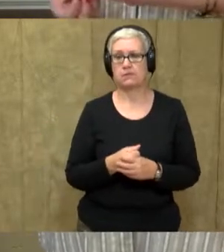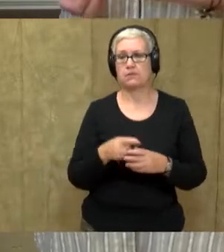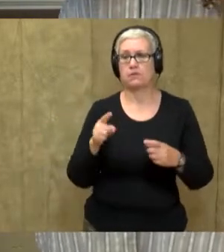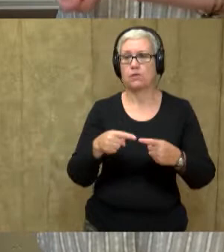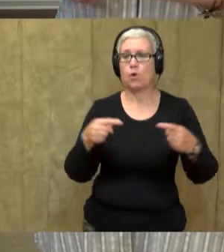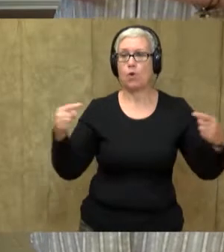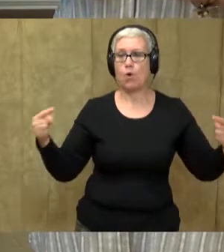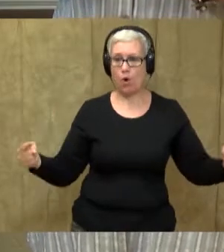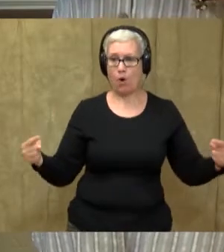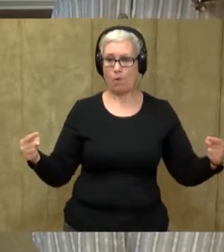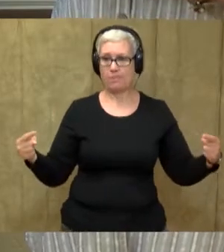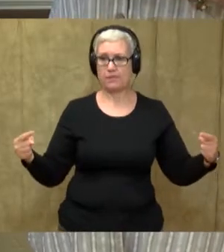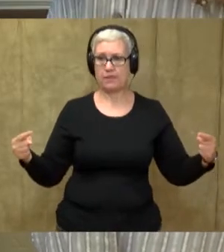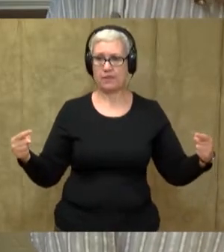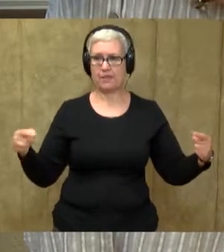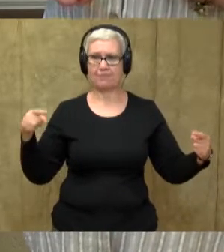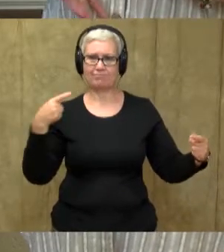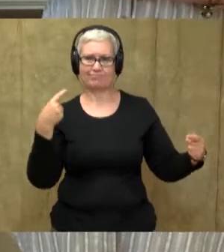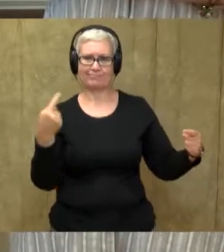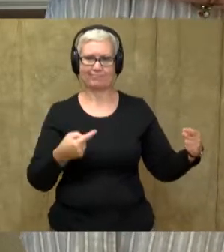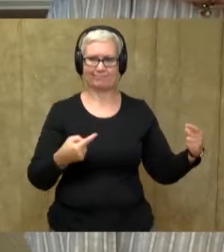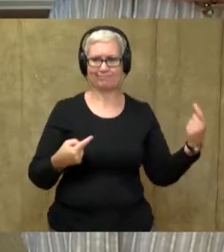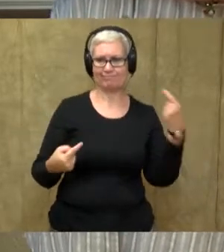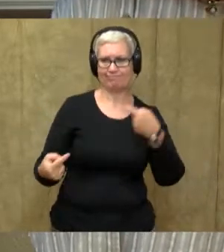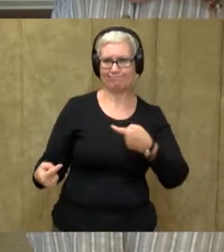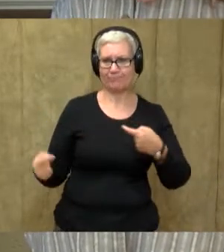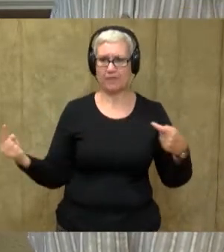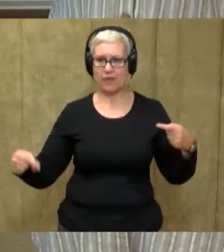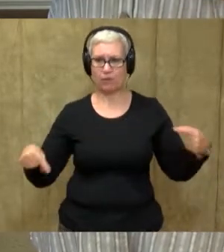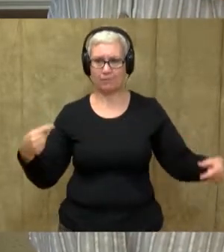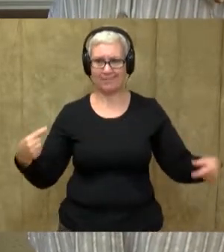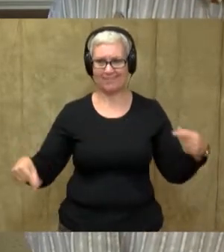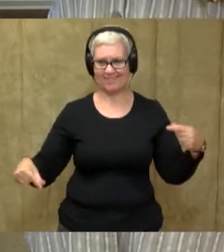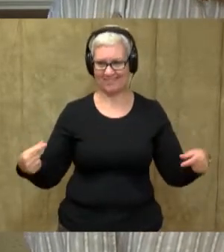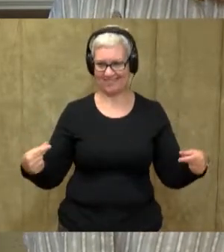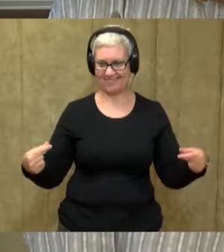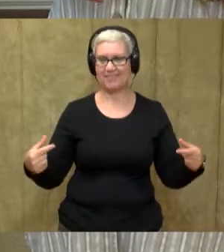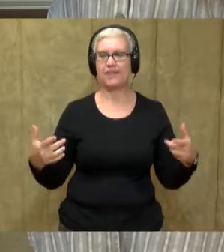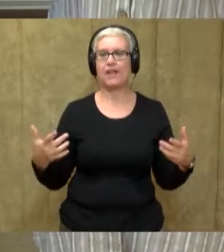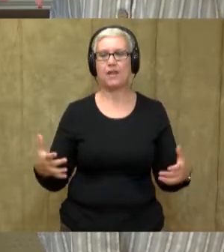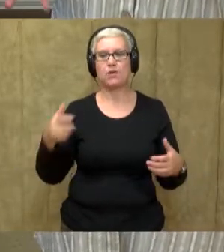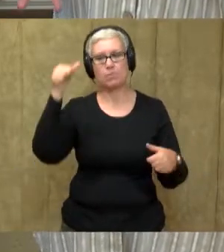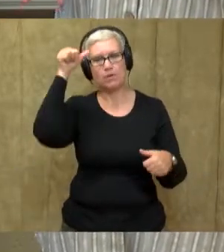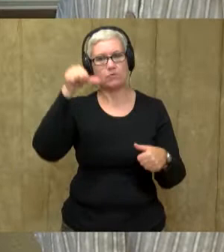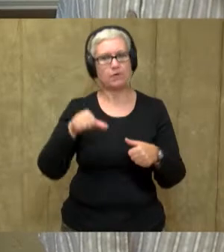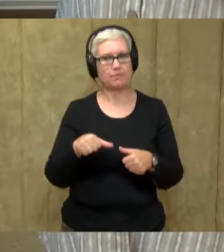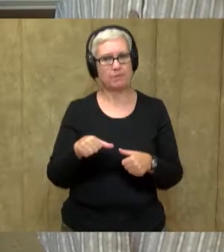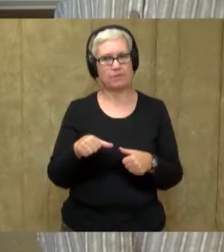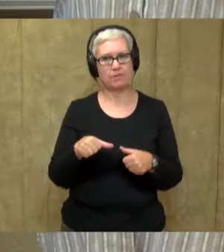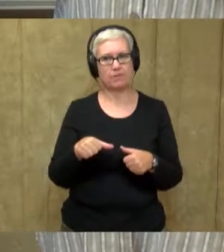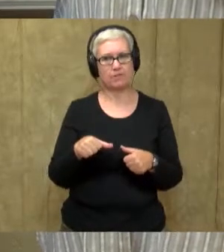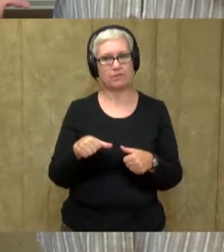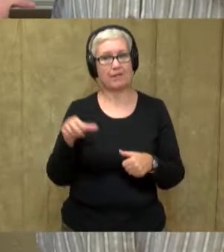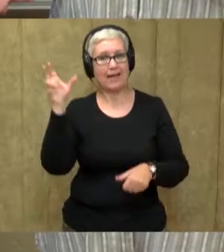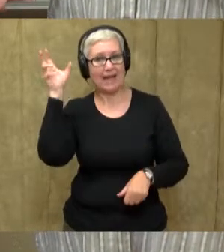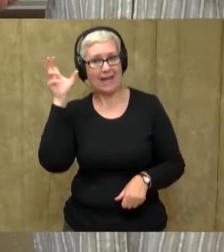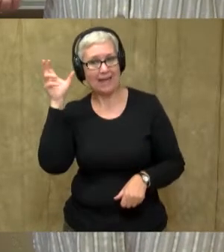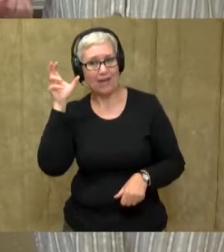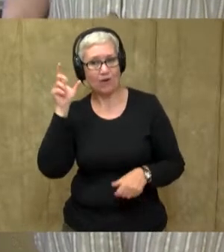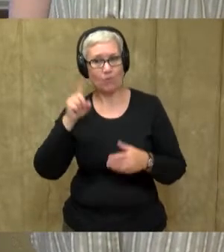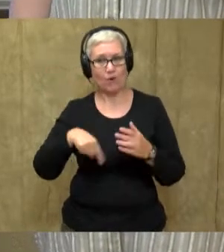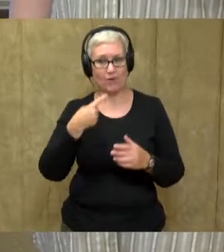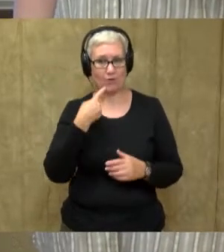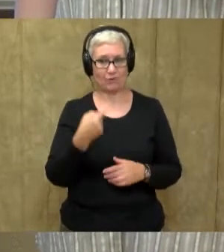opposite side says, and it's always important to remind your audience that, I hear what you're